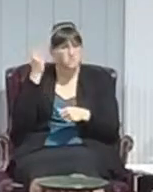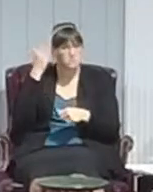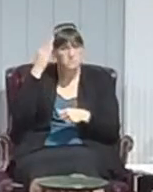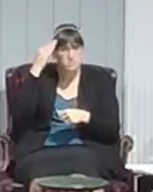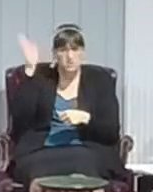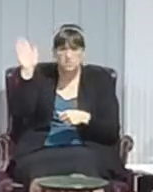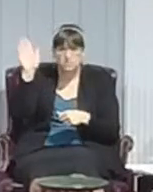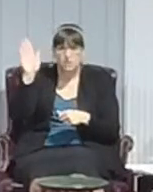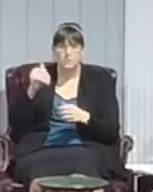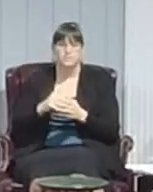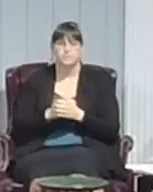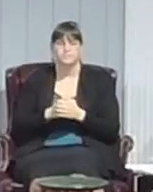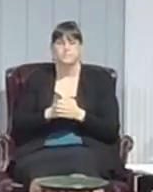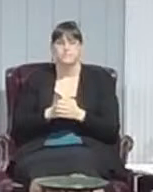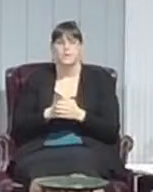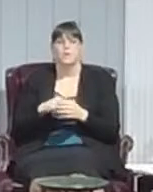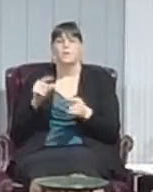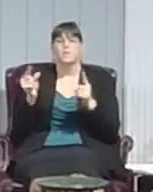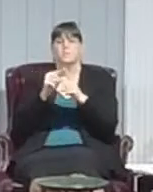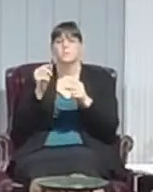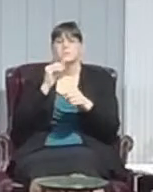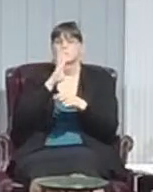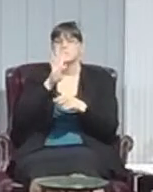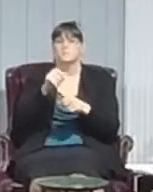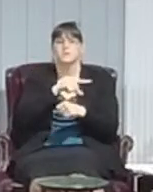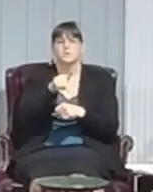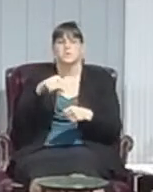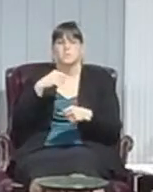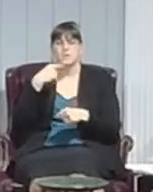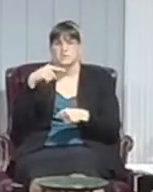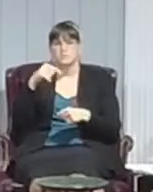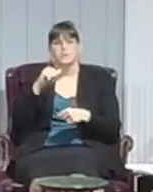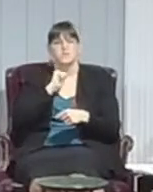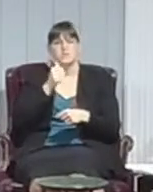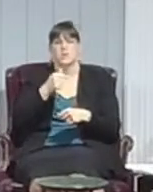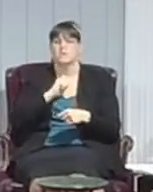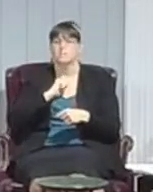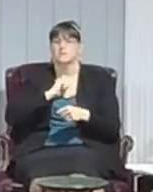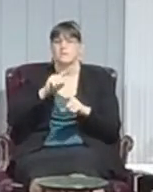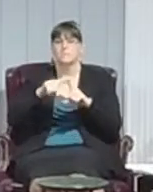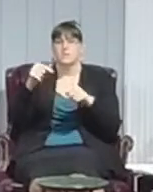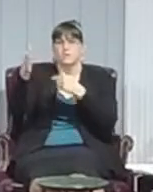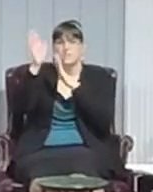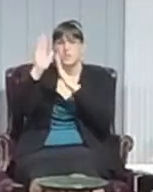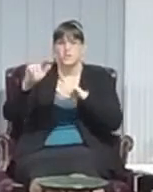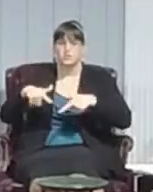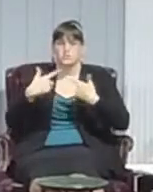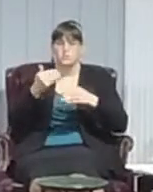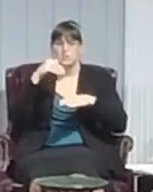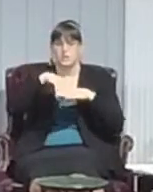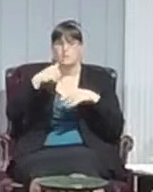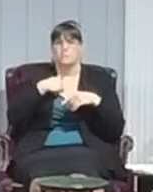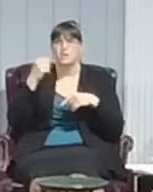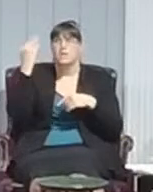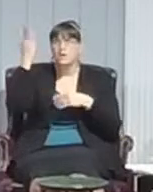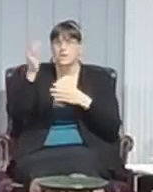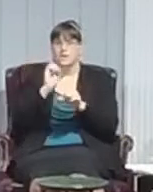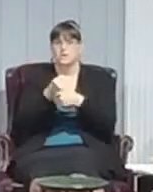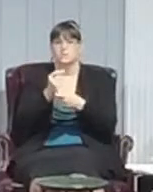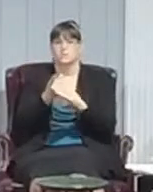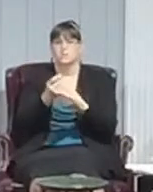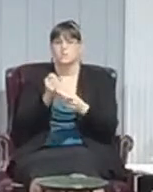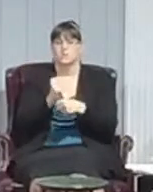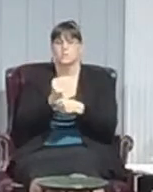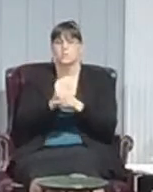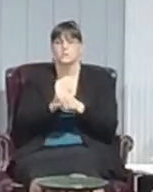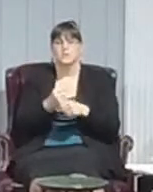and the Father in me? The words that I speak unto you, I speak not of myself, but the Father that dwelleth in me, he doeth the works. Believe me that I